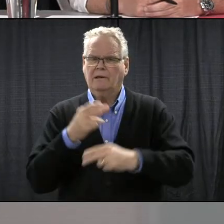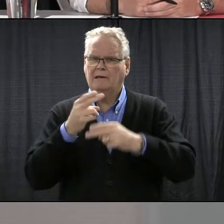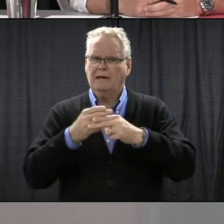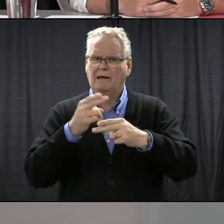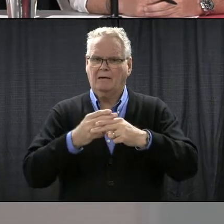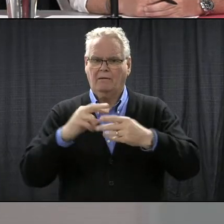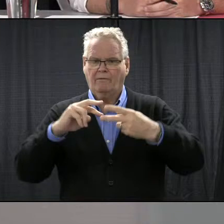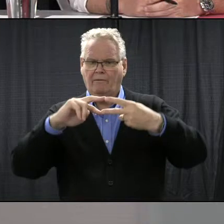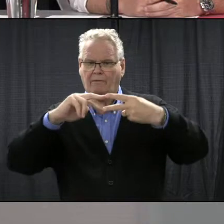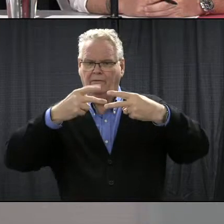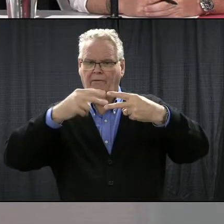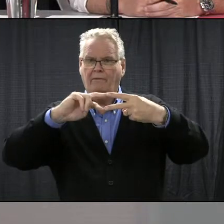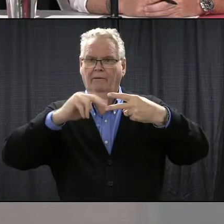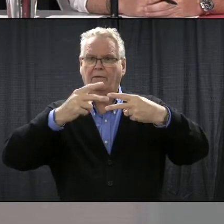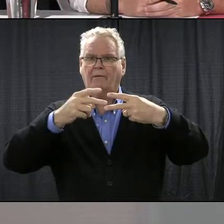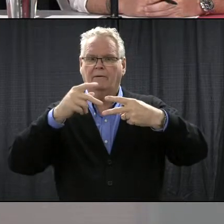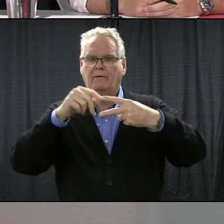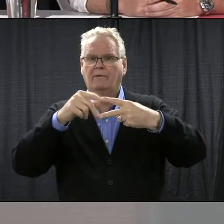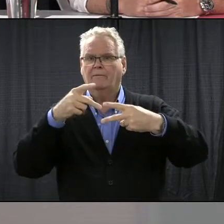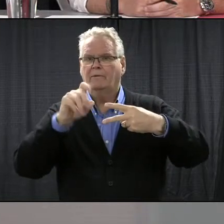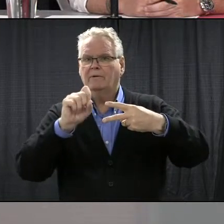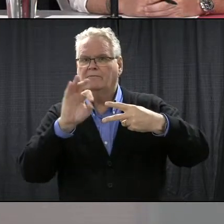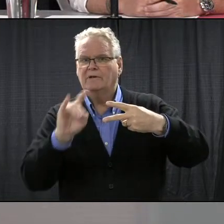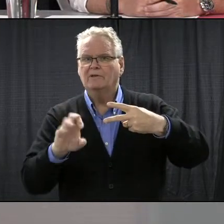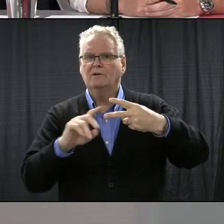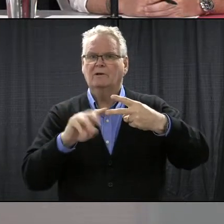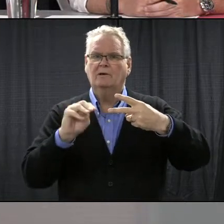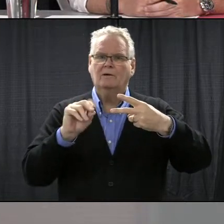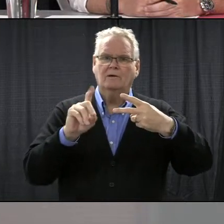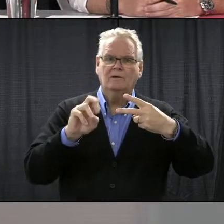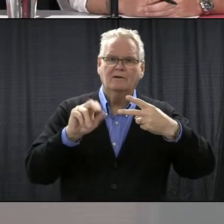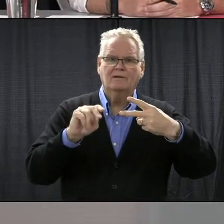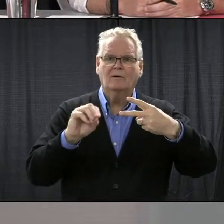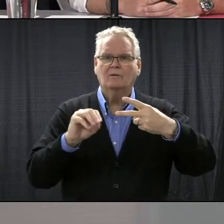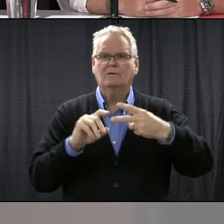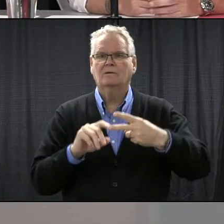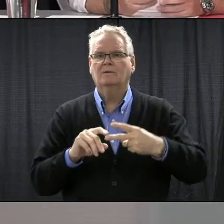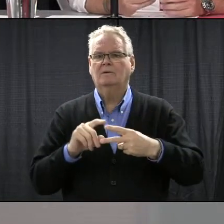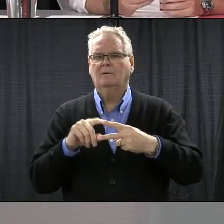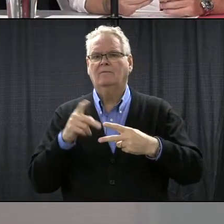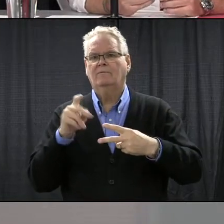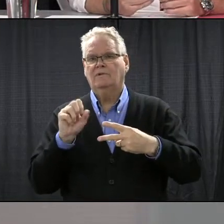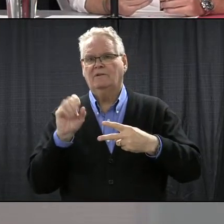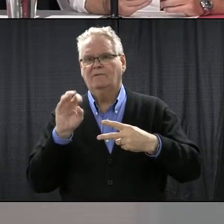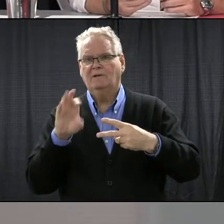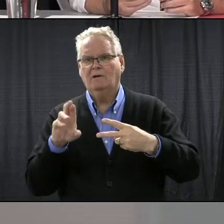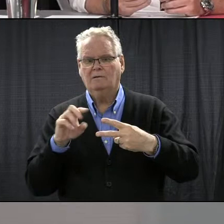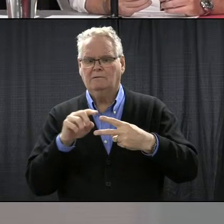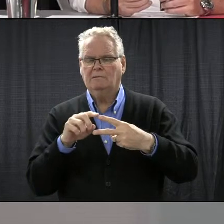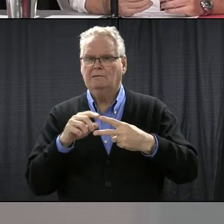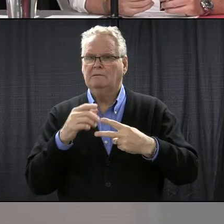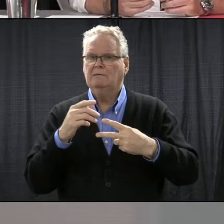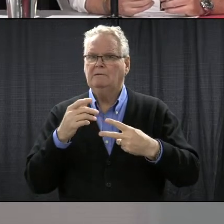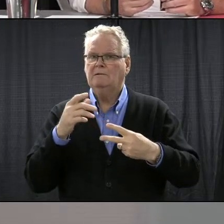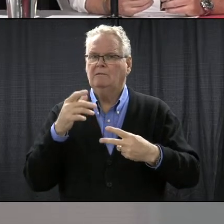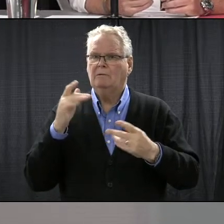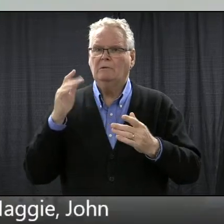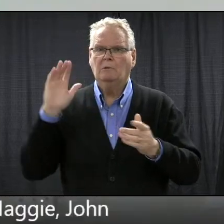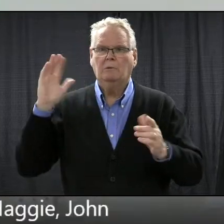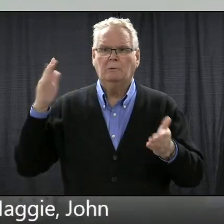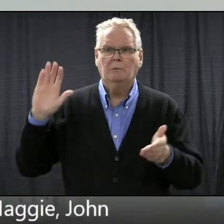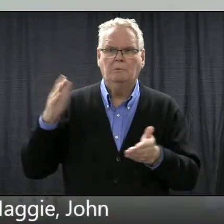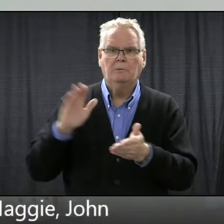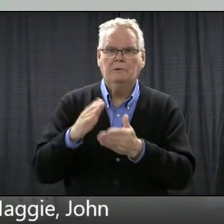vaccine. Dr. Haggie, how much Pfizer is the province expecting over the next little while, and how does that compare to the availability of